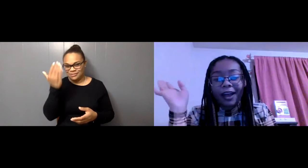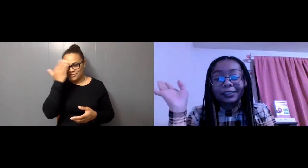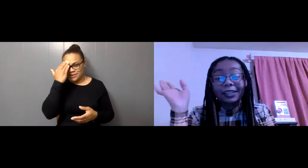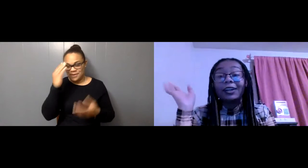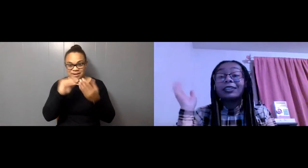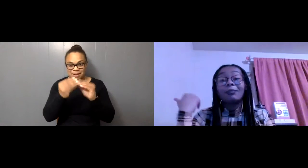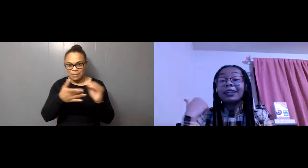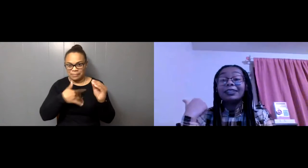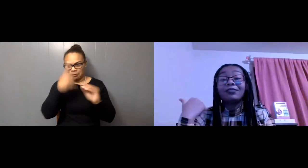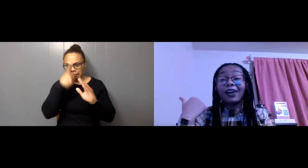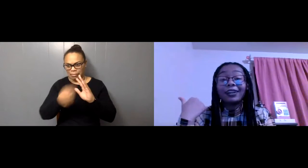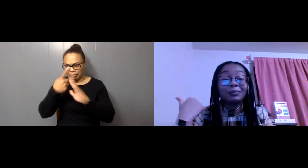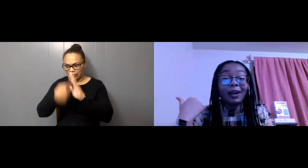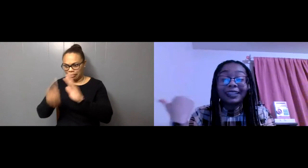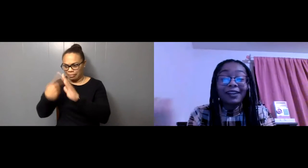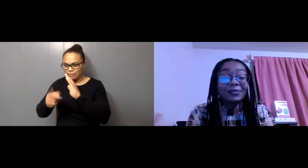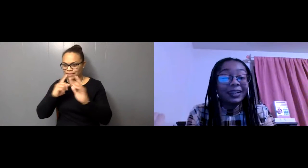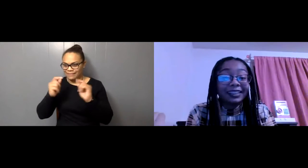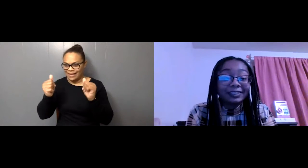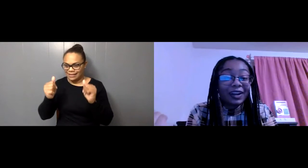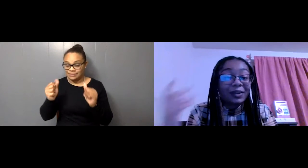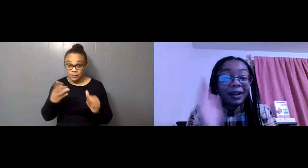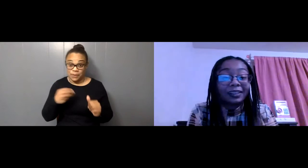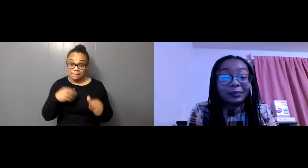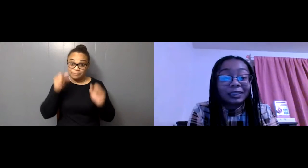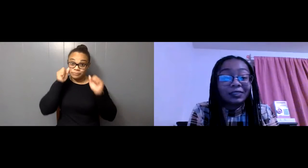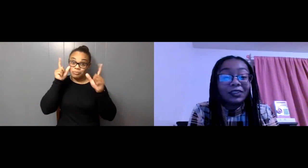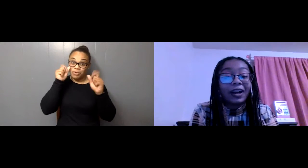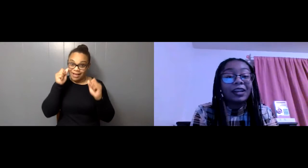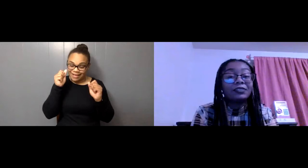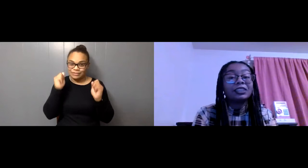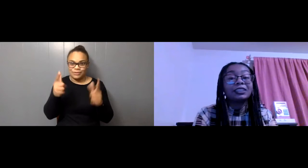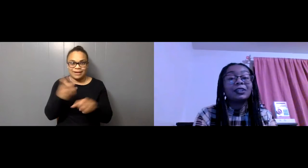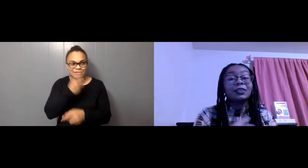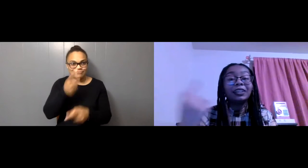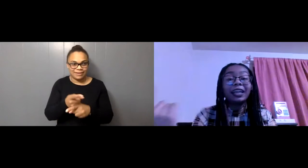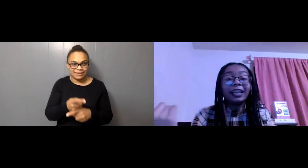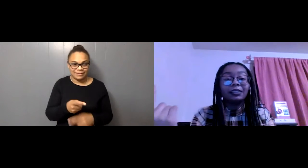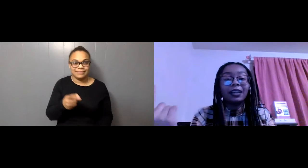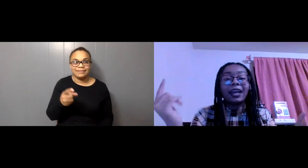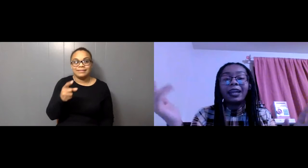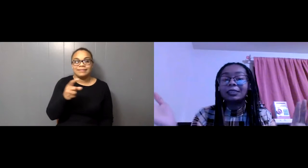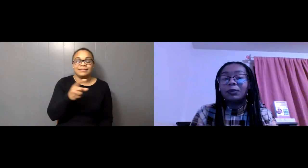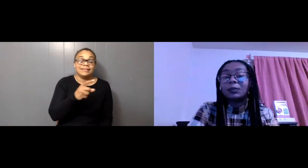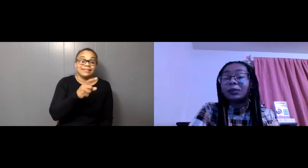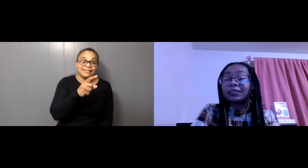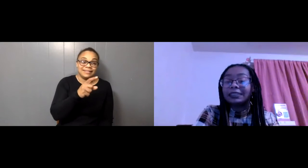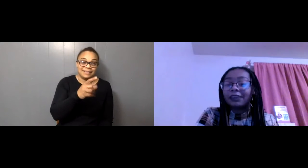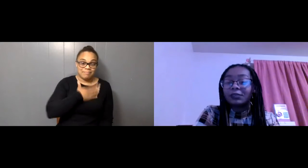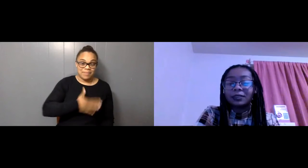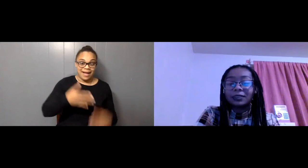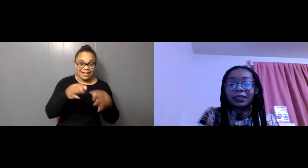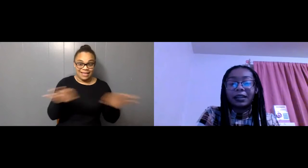really fast. So I'm actually very surprised that everyone got this right. Body language is 55, voice and tone 38, and spoken